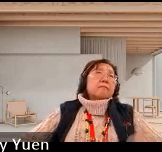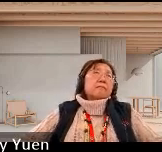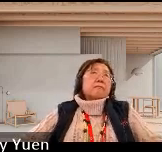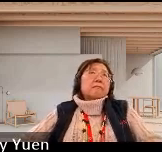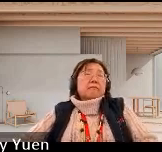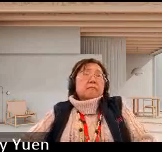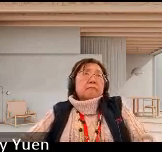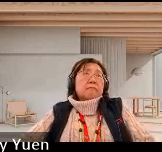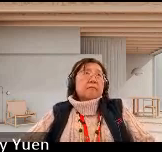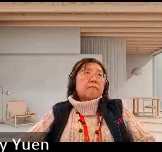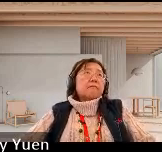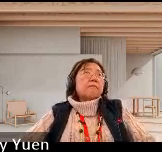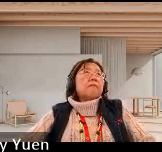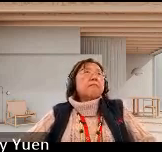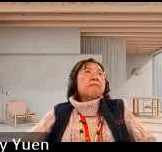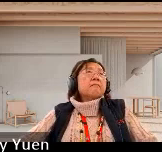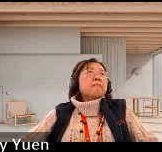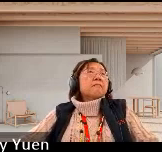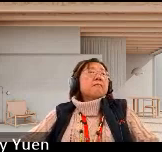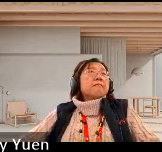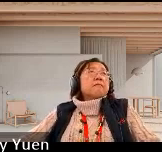We can't hear you.